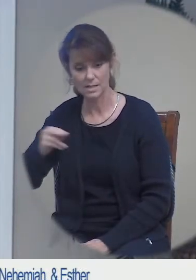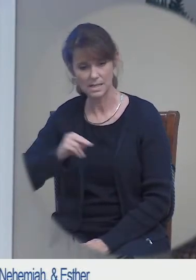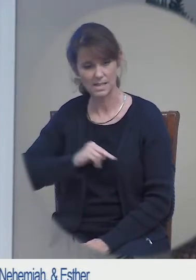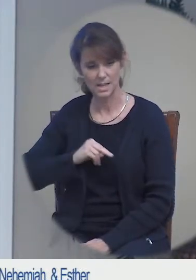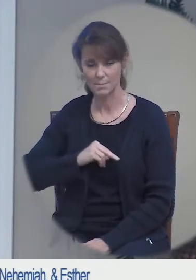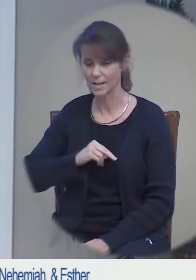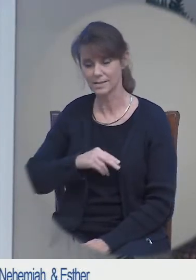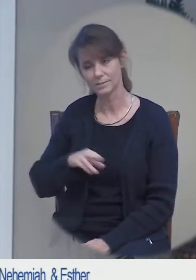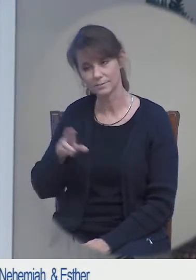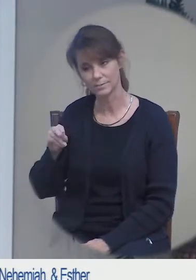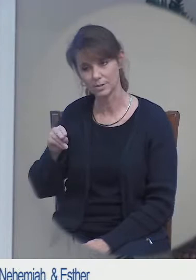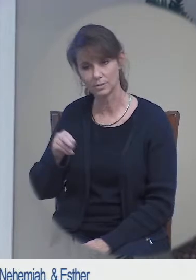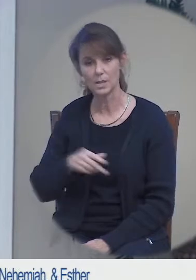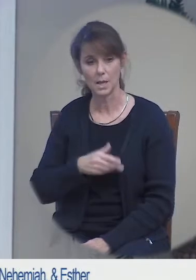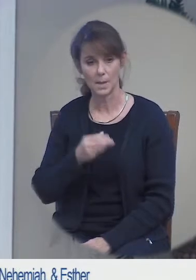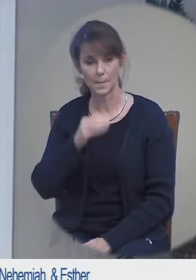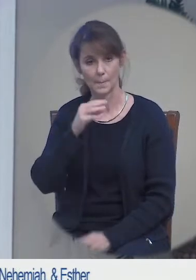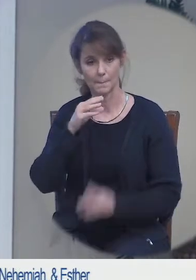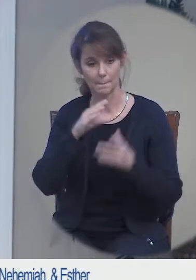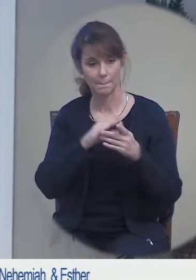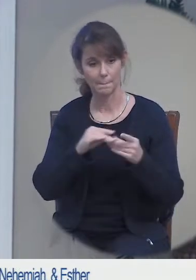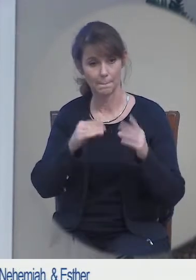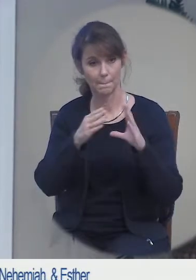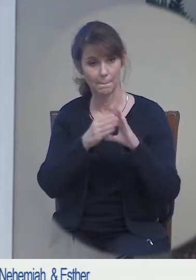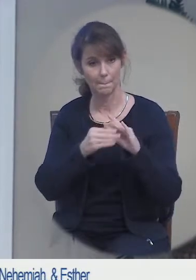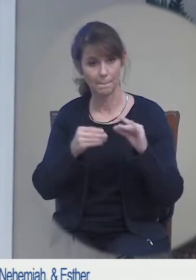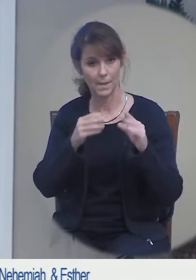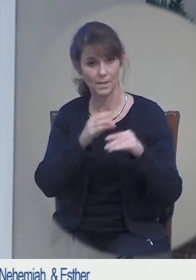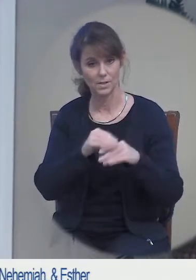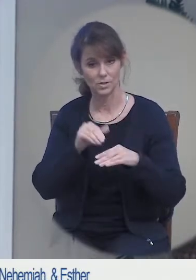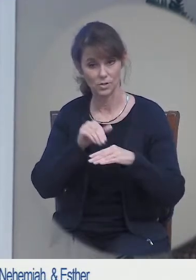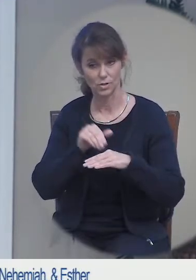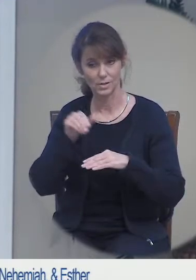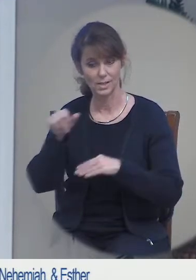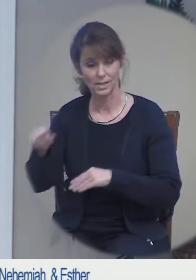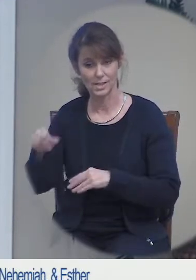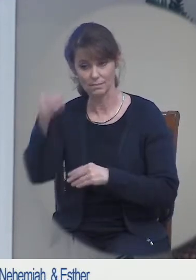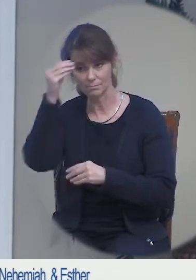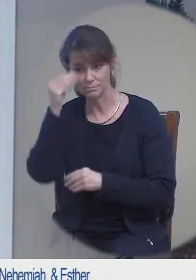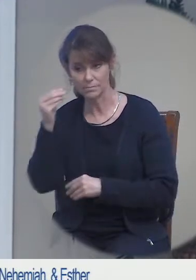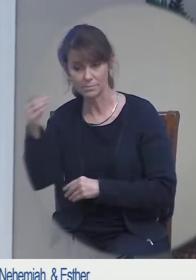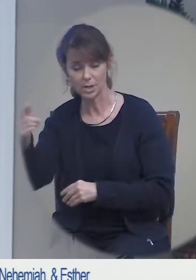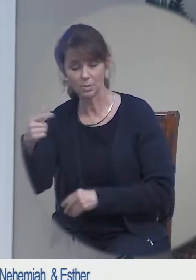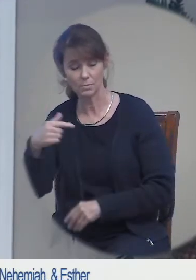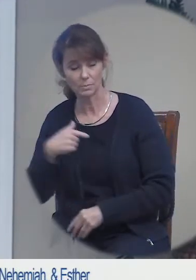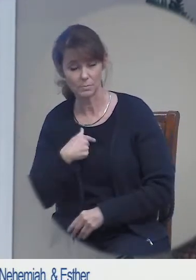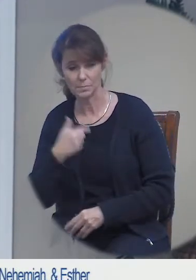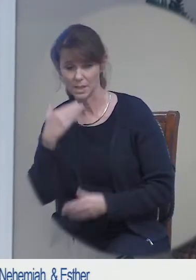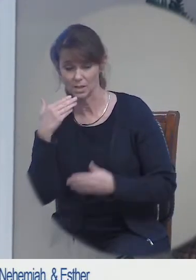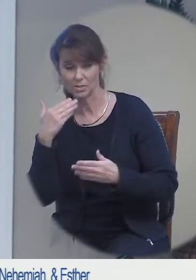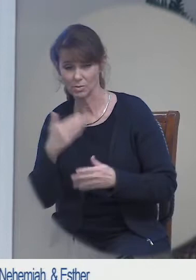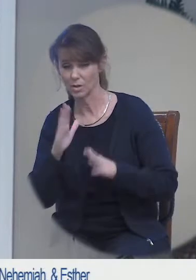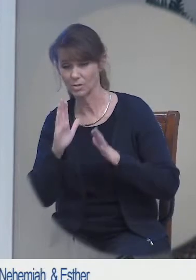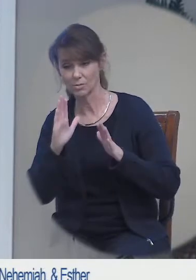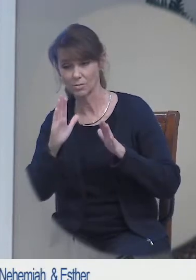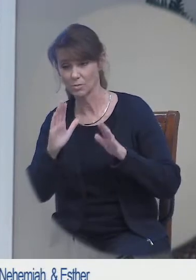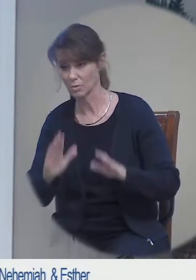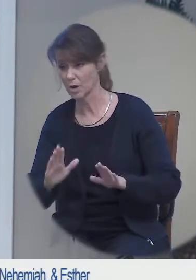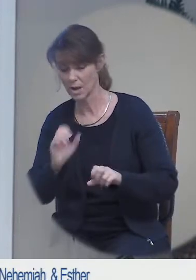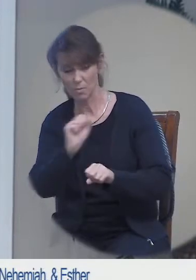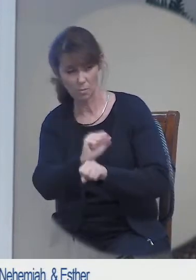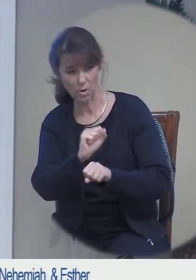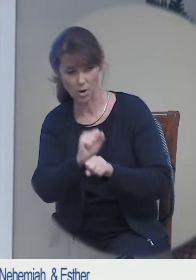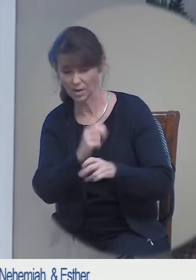sent messengers to them saying, I'm doing a great work and I cannot come down. Why should the work stop while